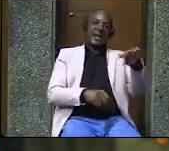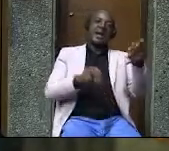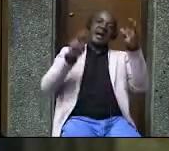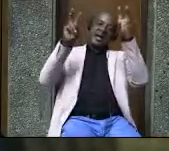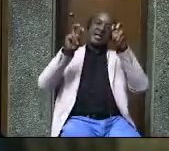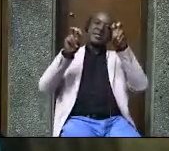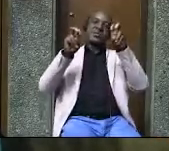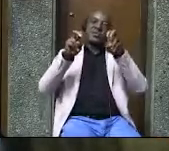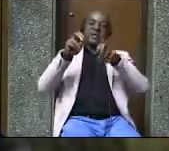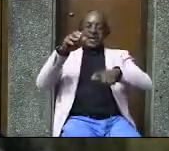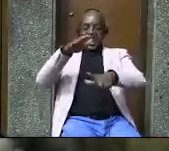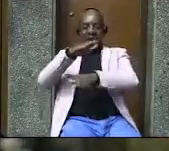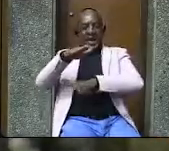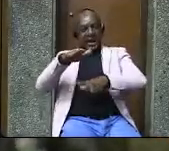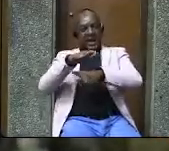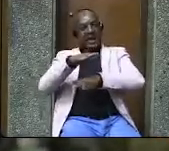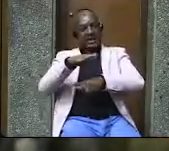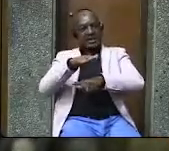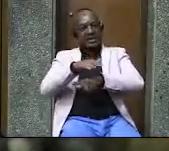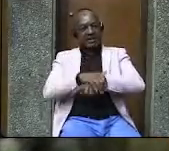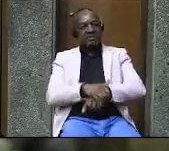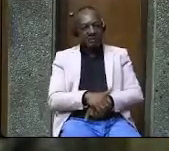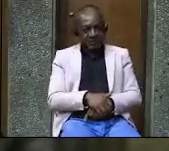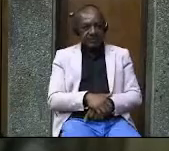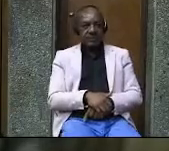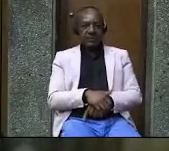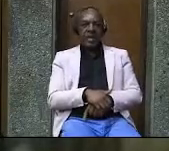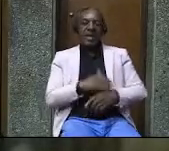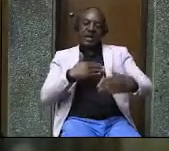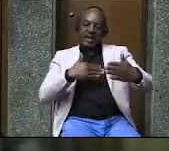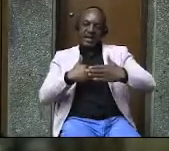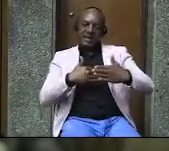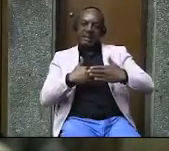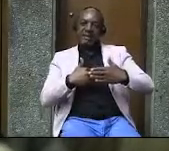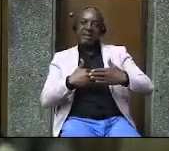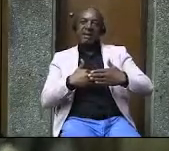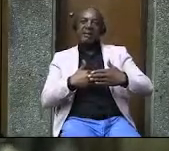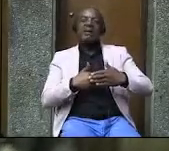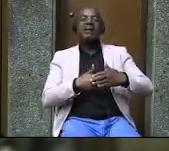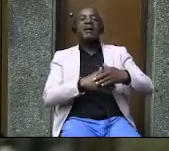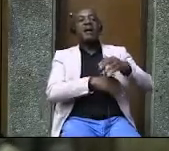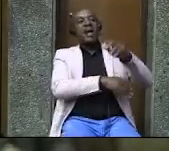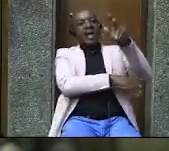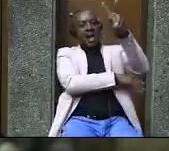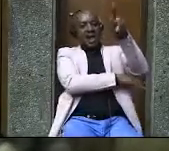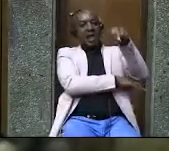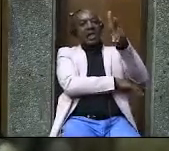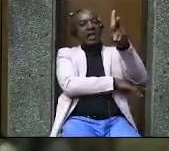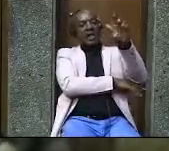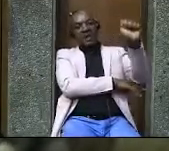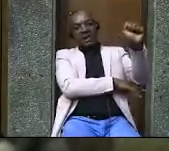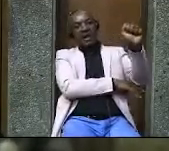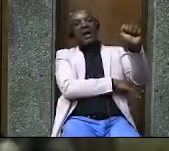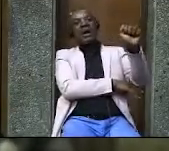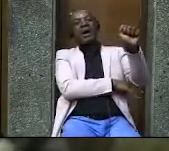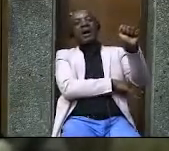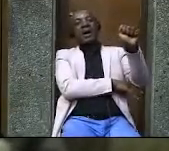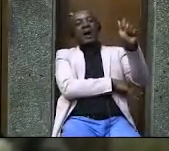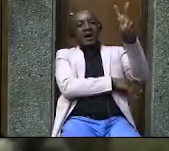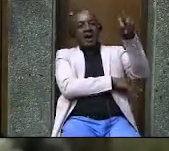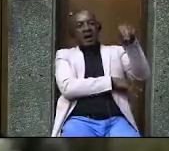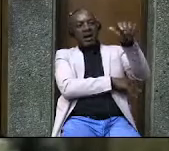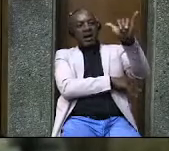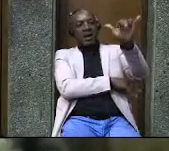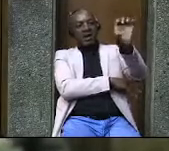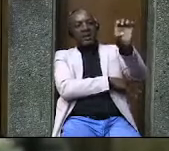iland i-opposite inkanyezi where young people maybe bangakhona ukuthi